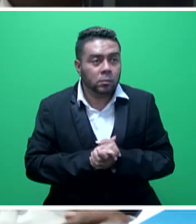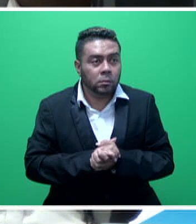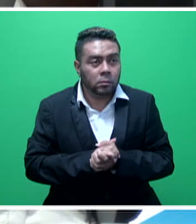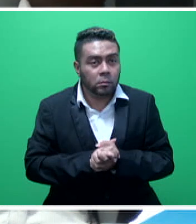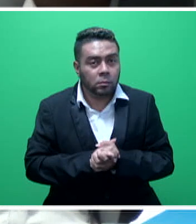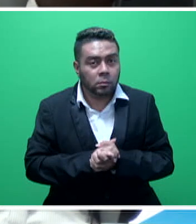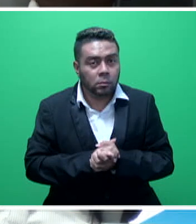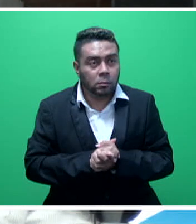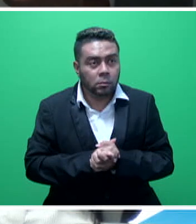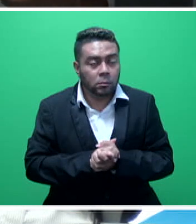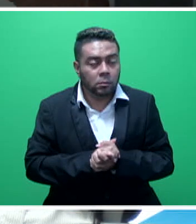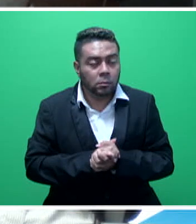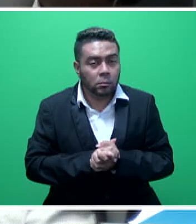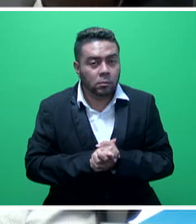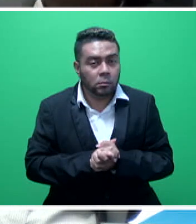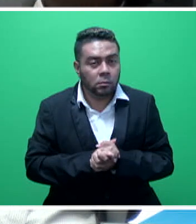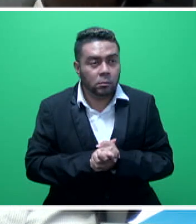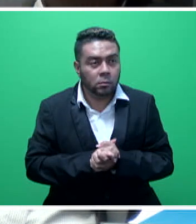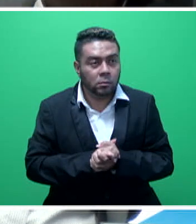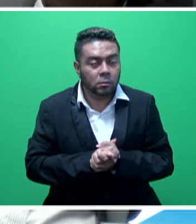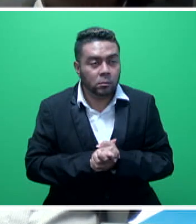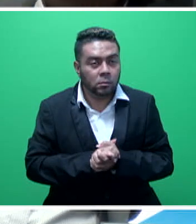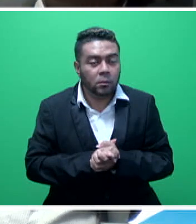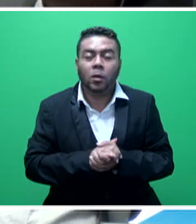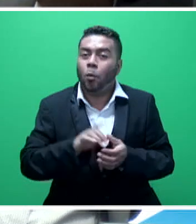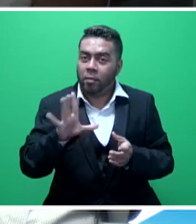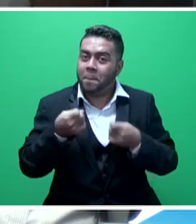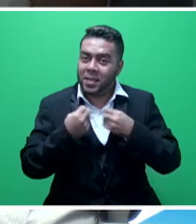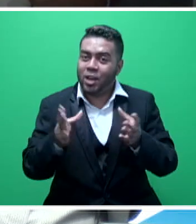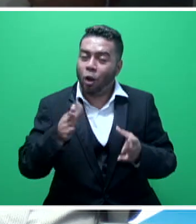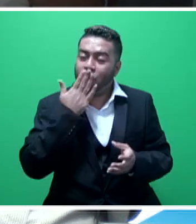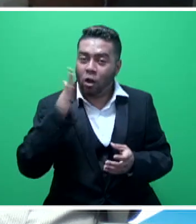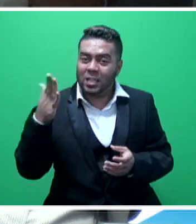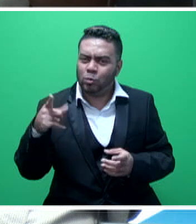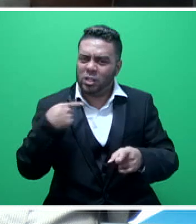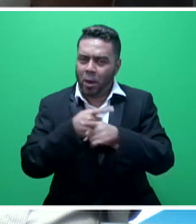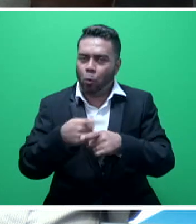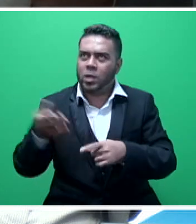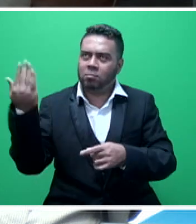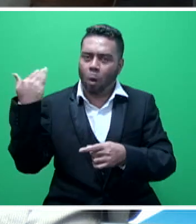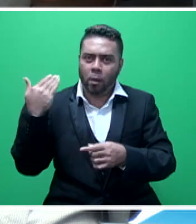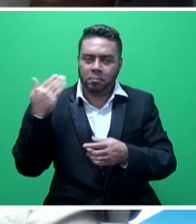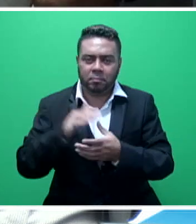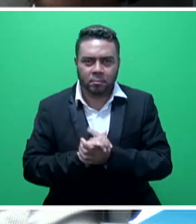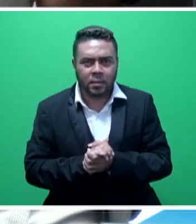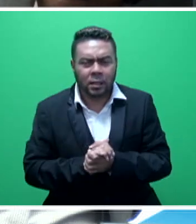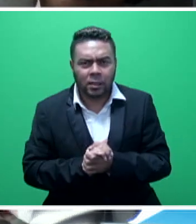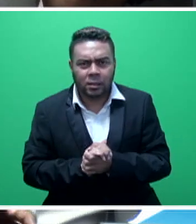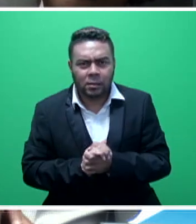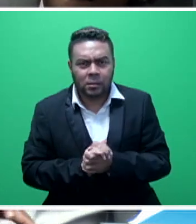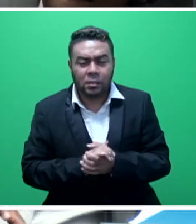told by the beginning of August, which is about a week away. Honourable Speaker, the proposed